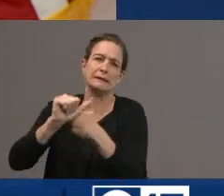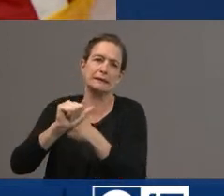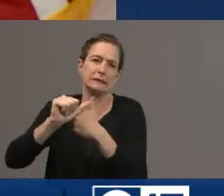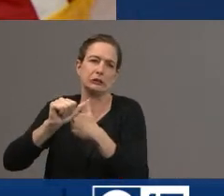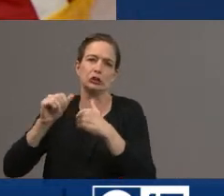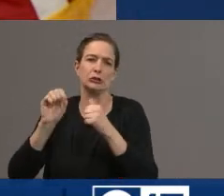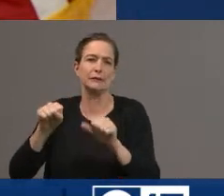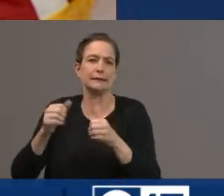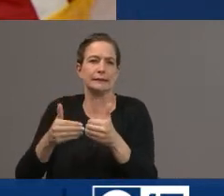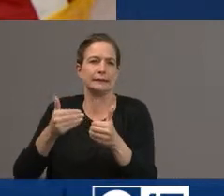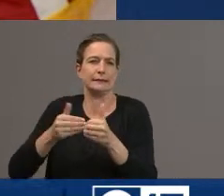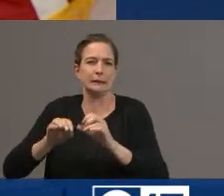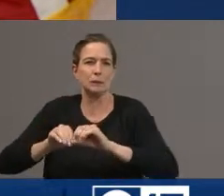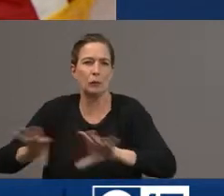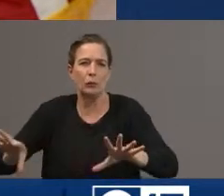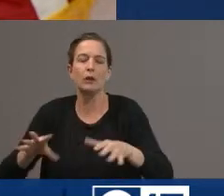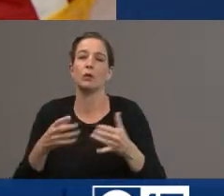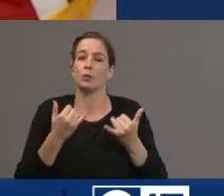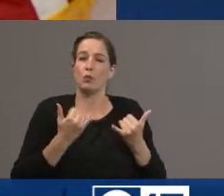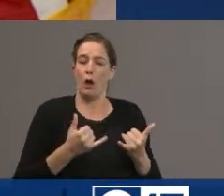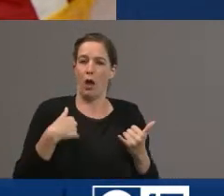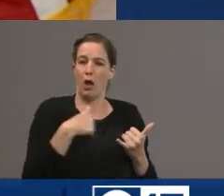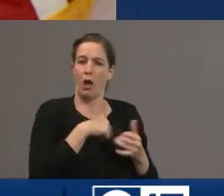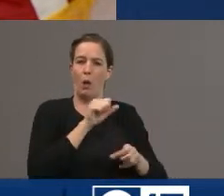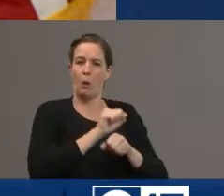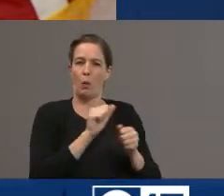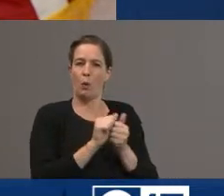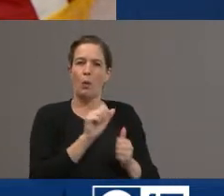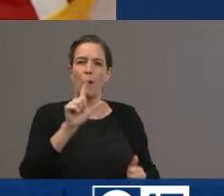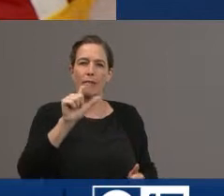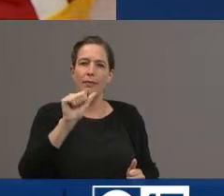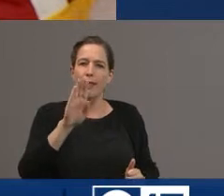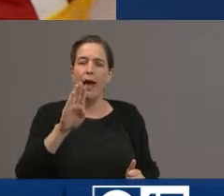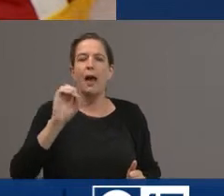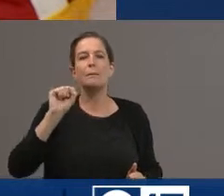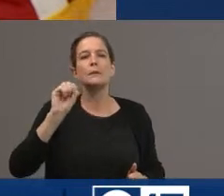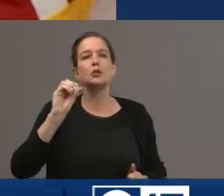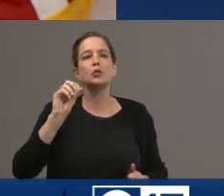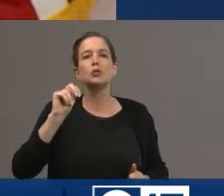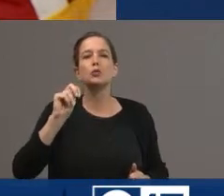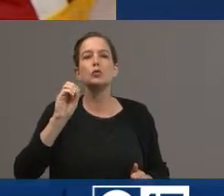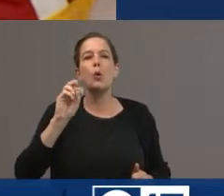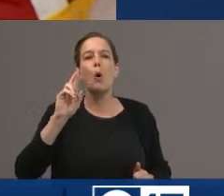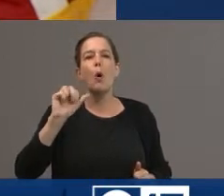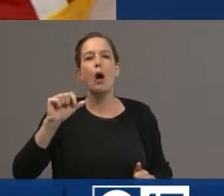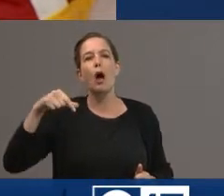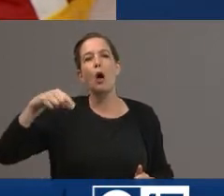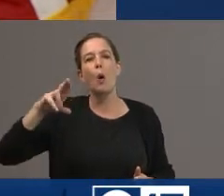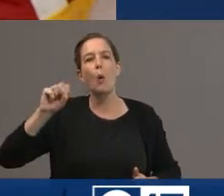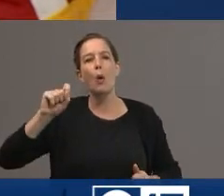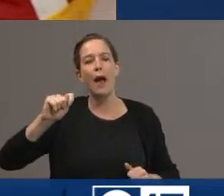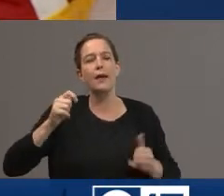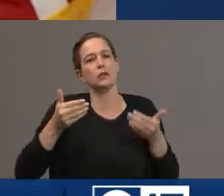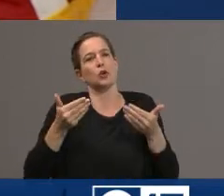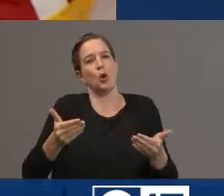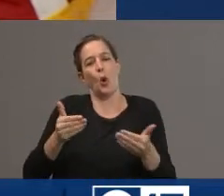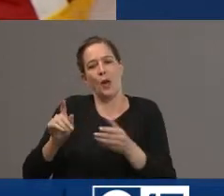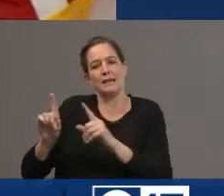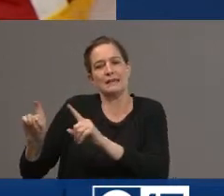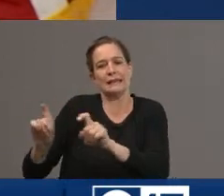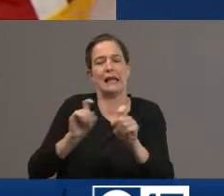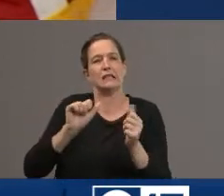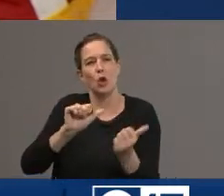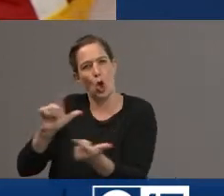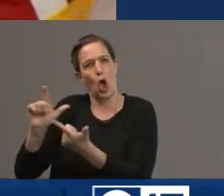COVID-19. So we are currently working with Sonora Quest Labs to test the staff of the Arizona Department of